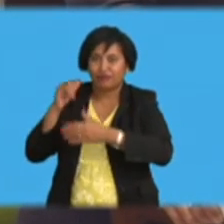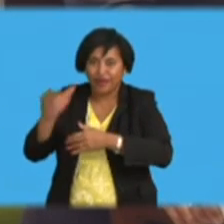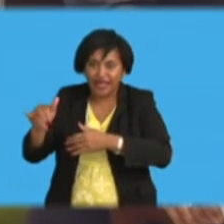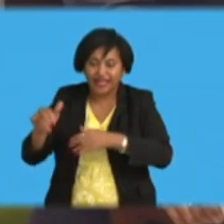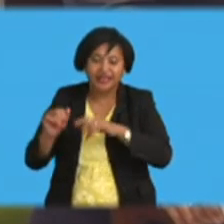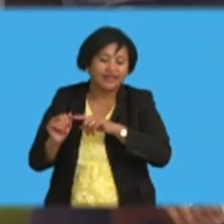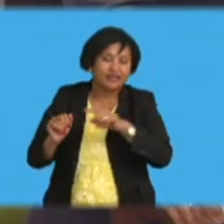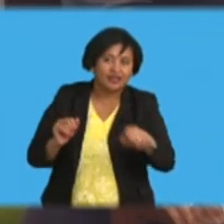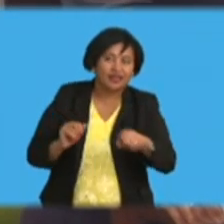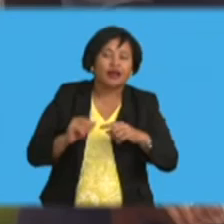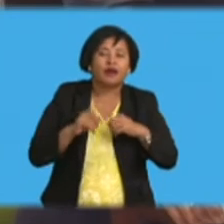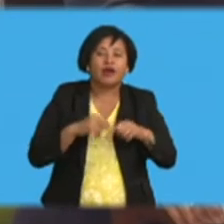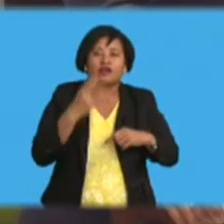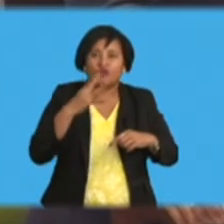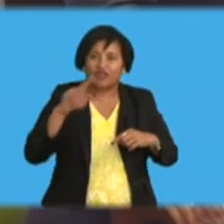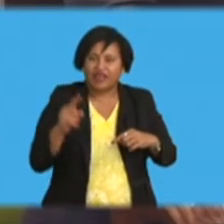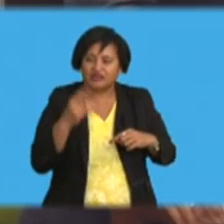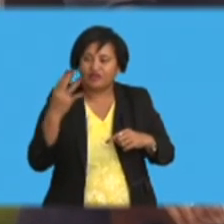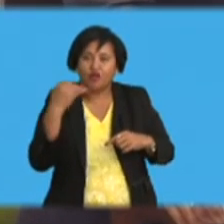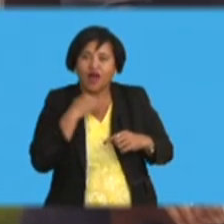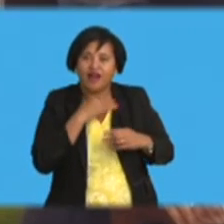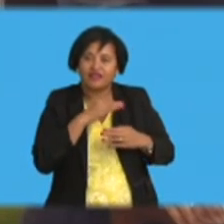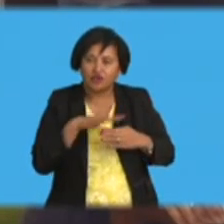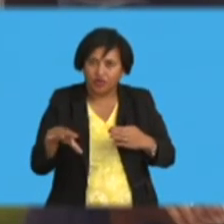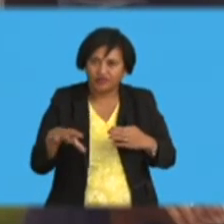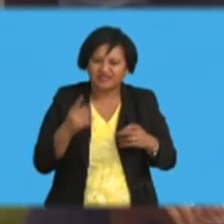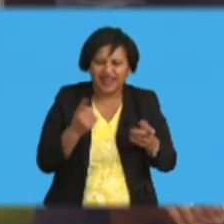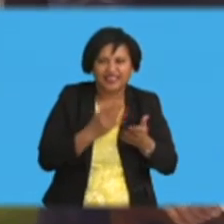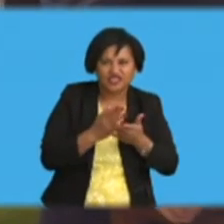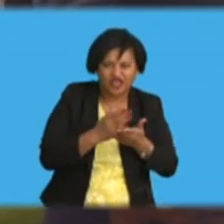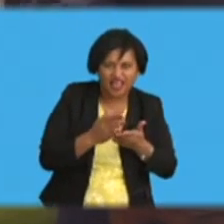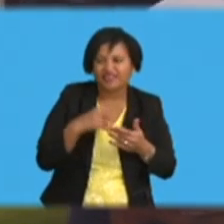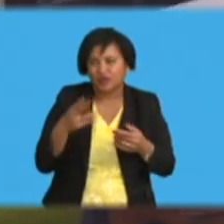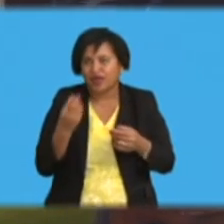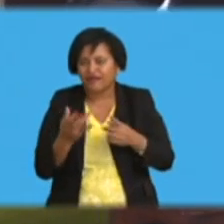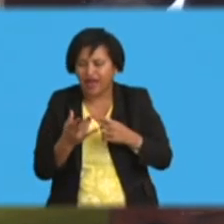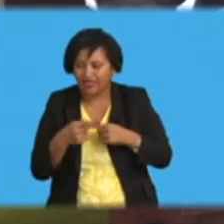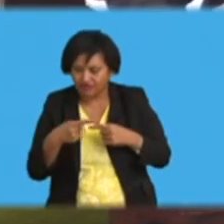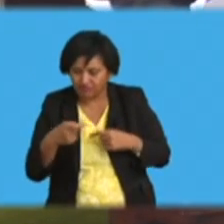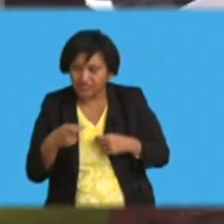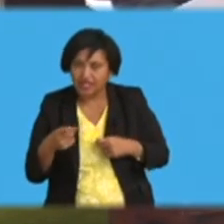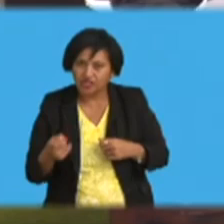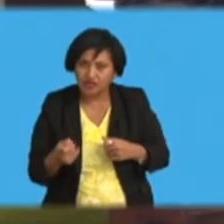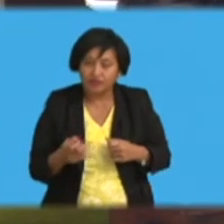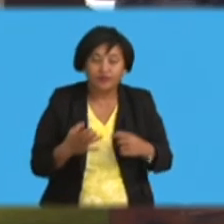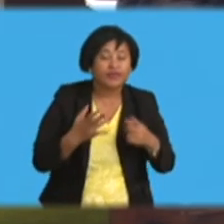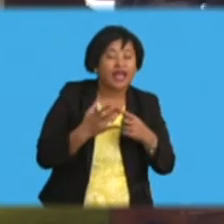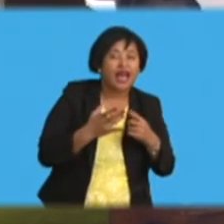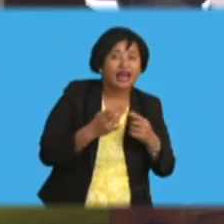received $4,400 as a profit share, of course with the deductions in place. All management staff received no less